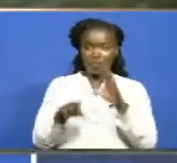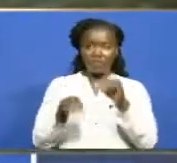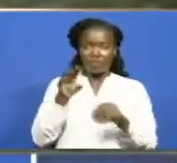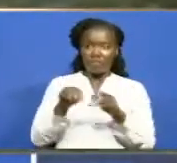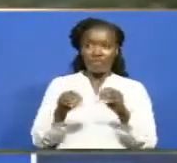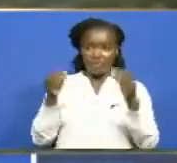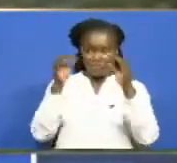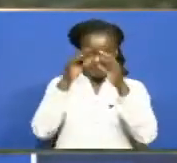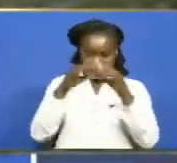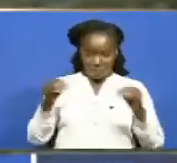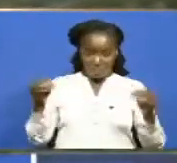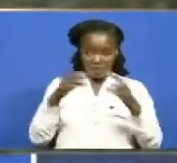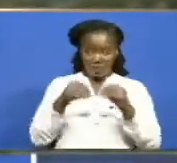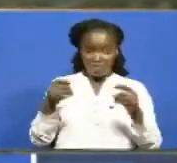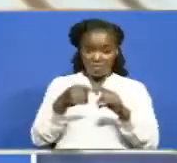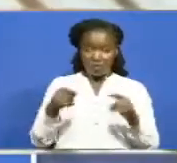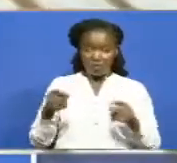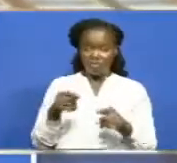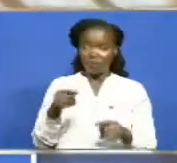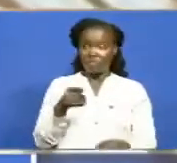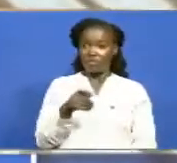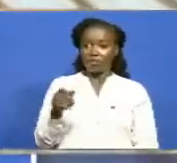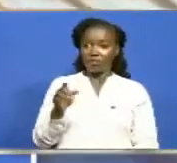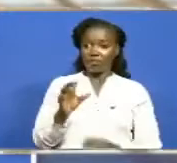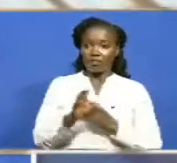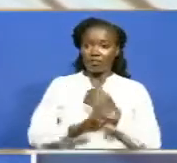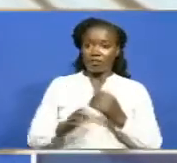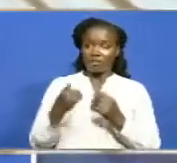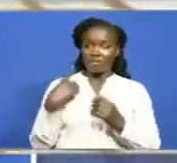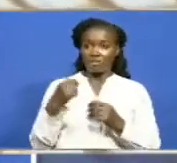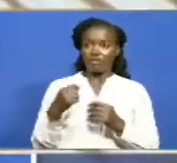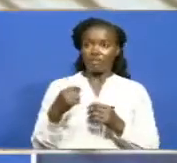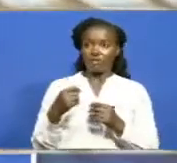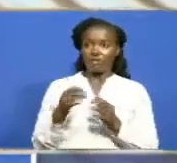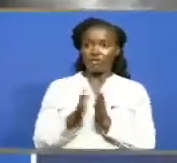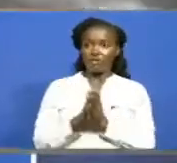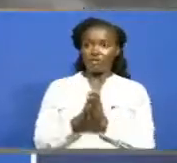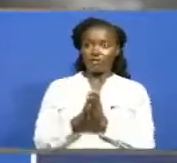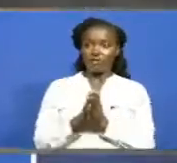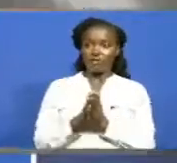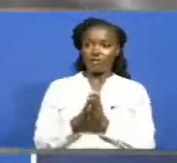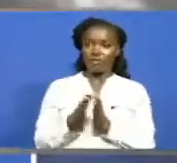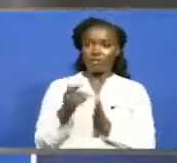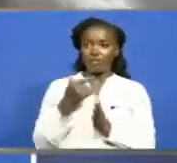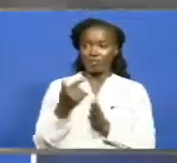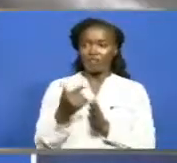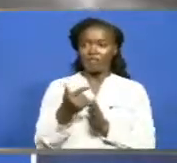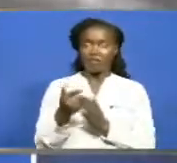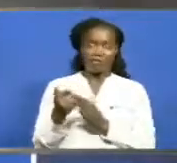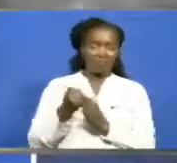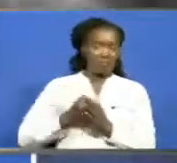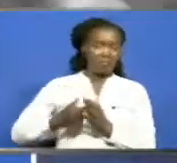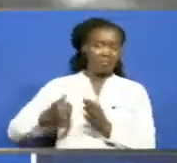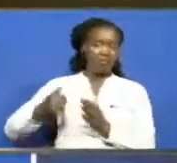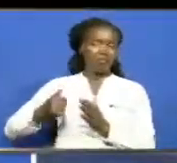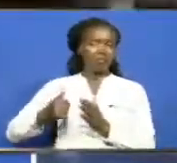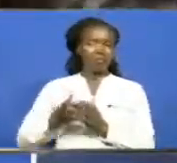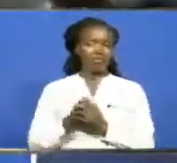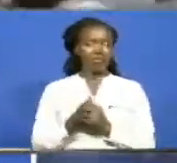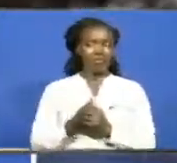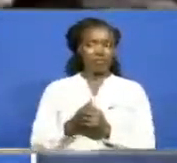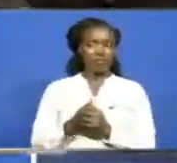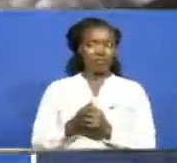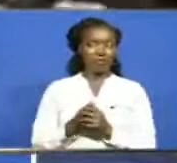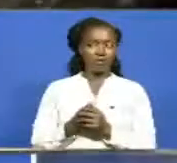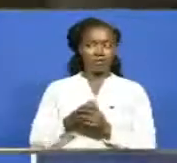from Xinjiang. China denies this, and in recent days, critical brands have faced boycotts. Xu